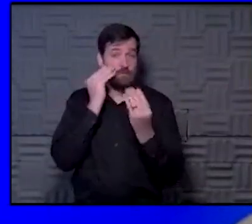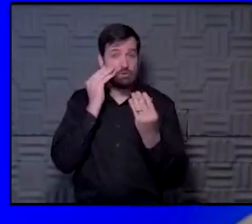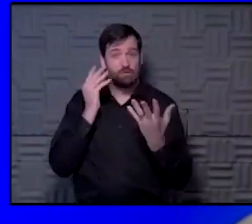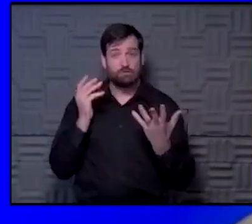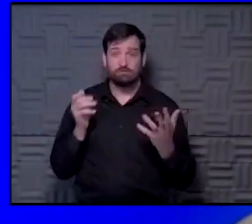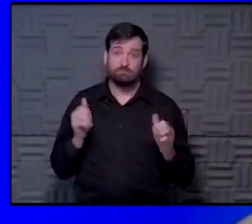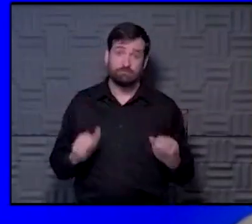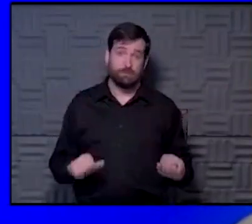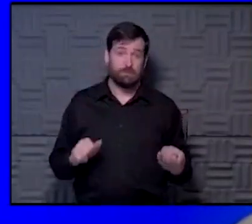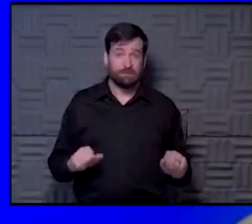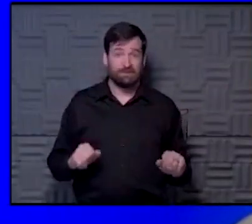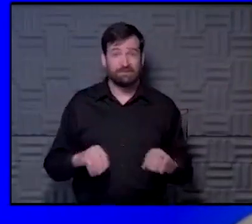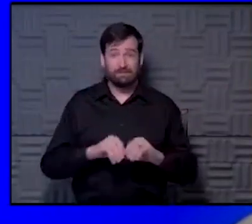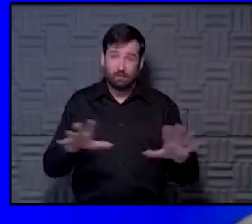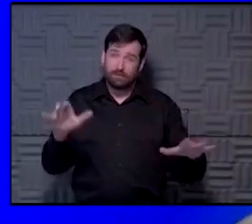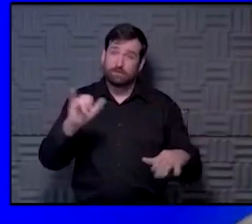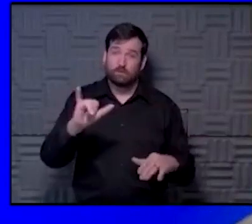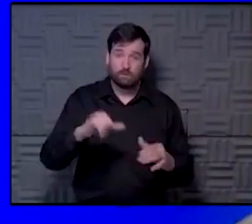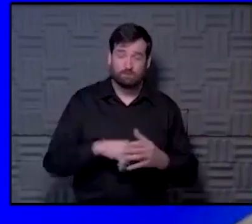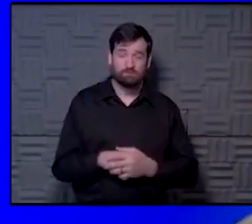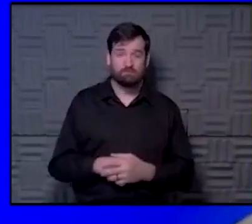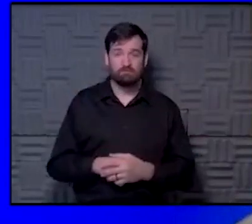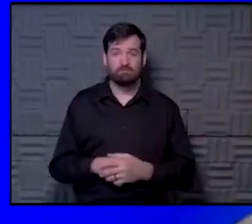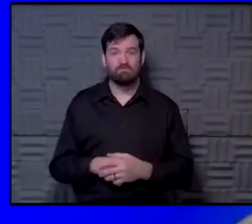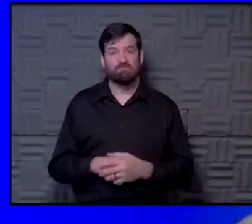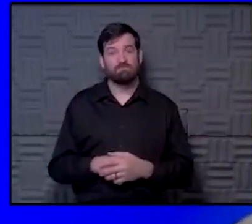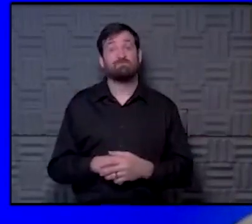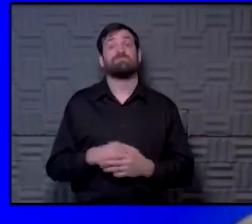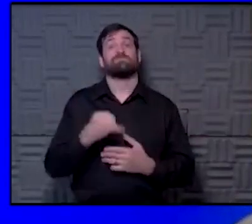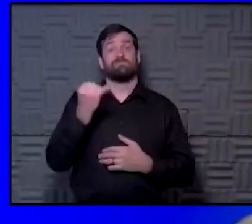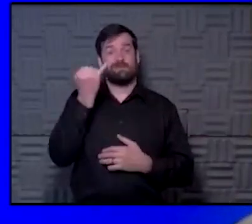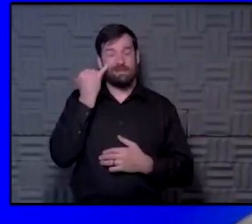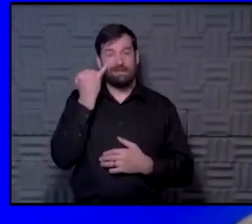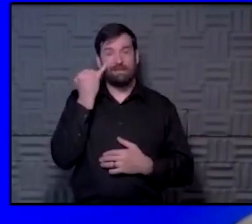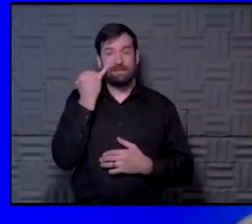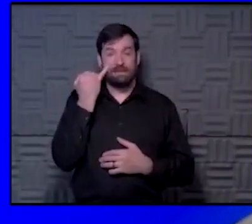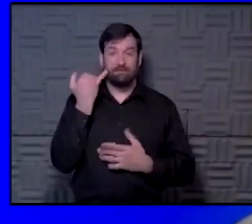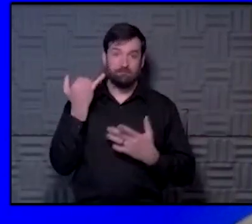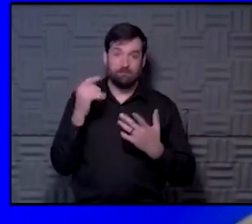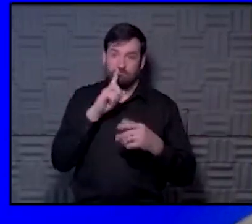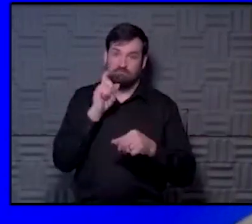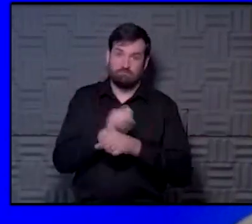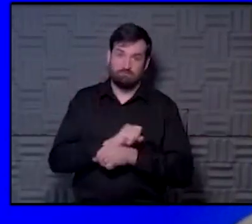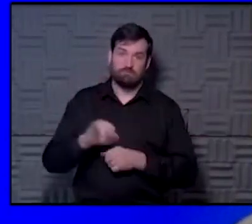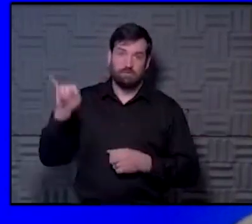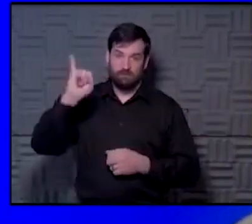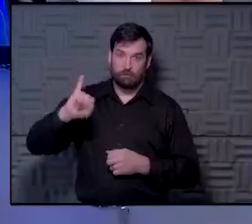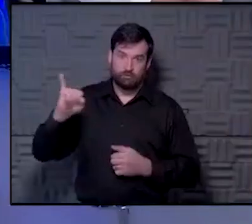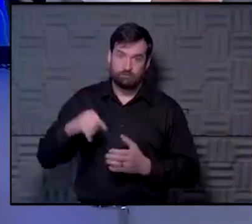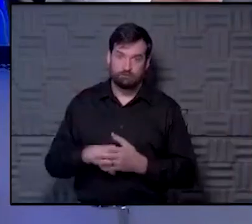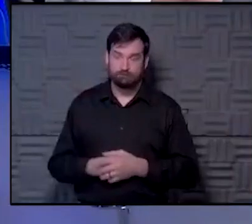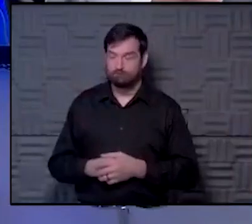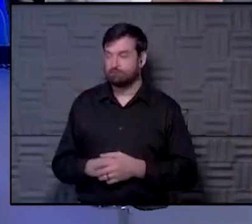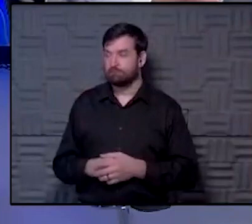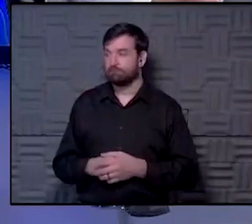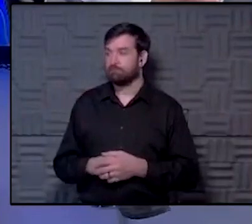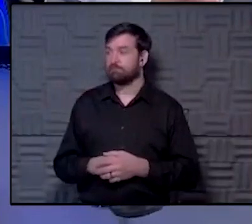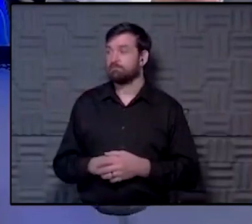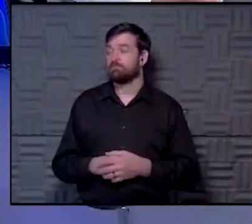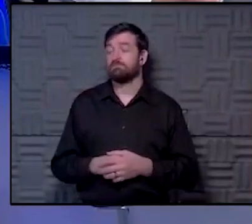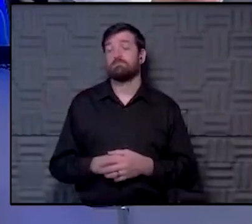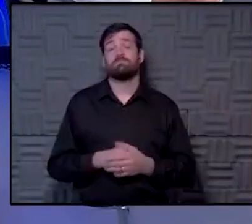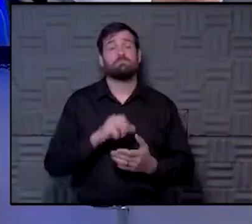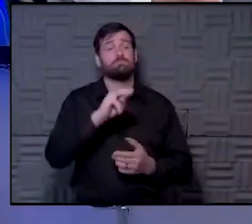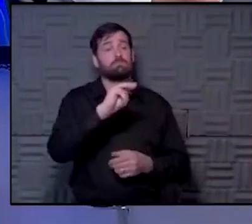than likely the spread as well, especially if you do get infected after having the vaccine. Is